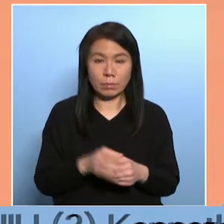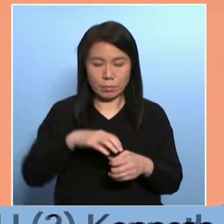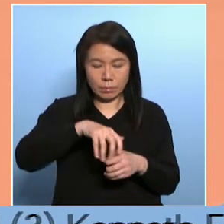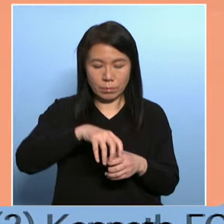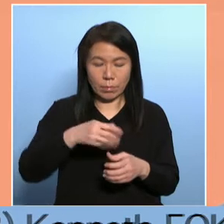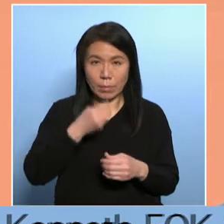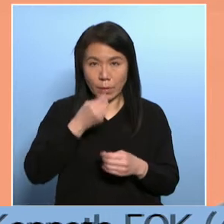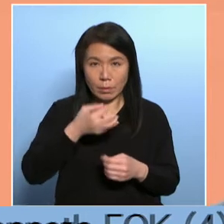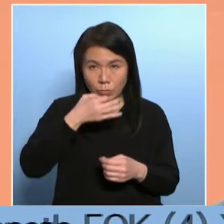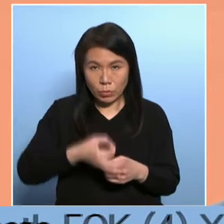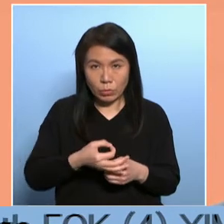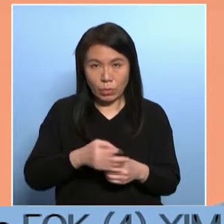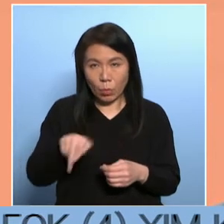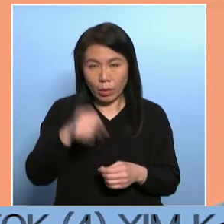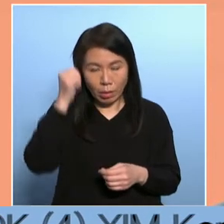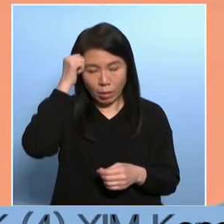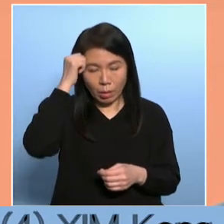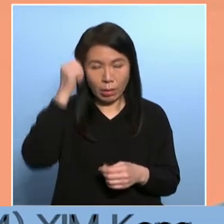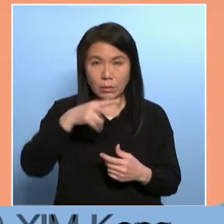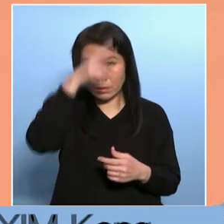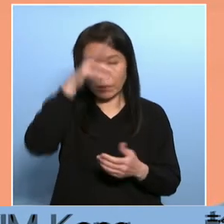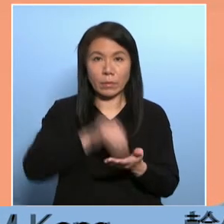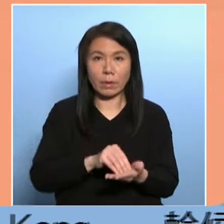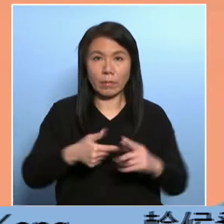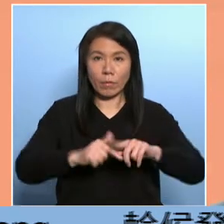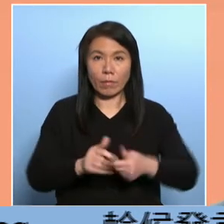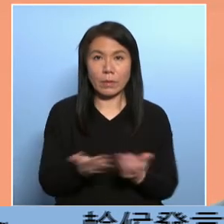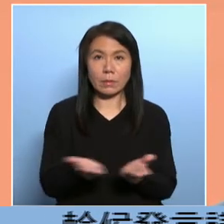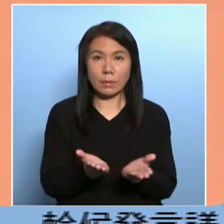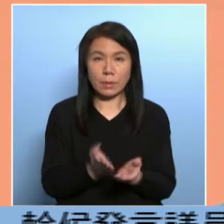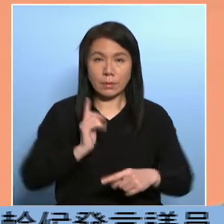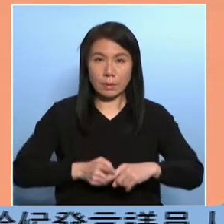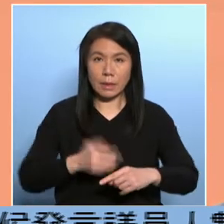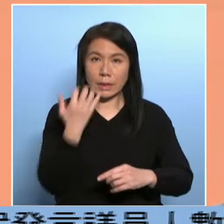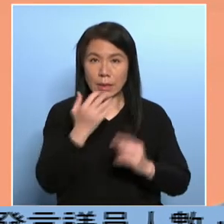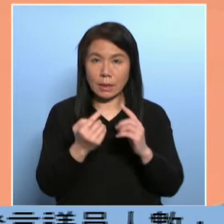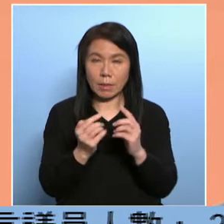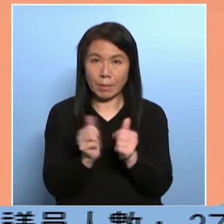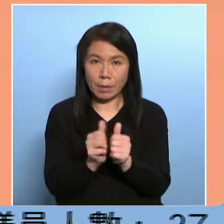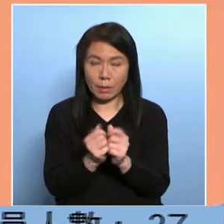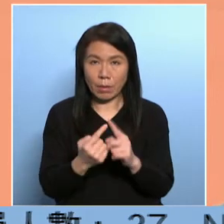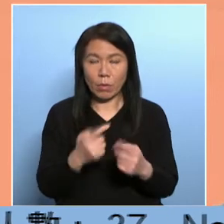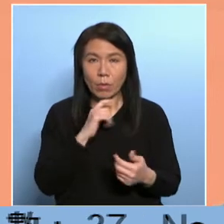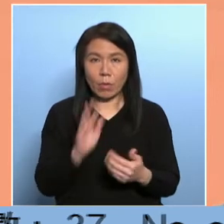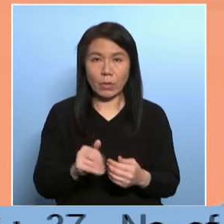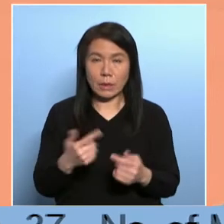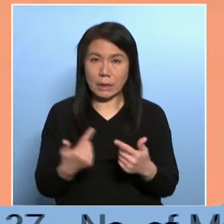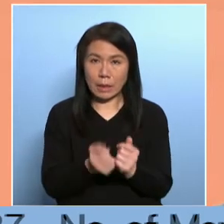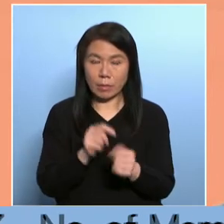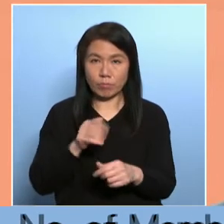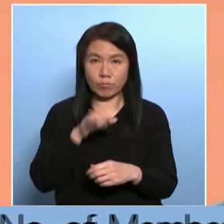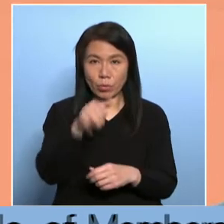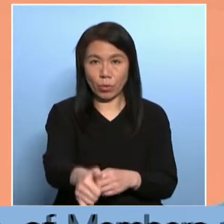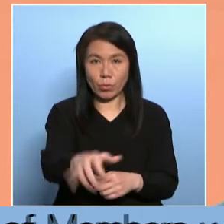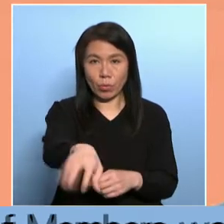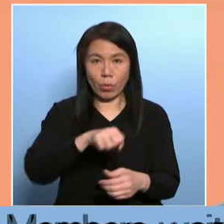this. It's so hard to get a saliva bottle these days. The government needs to ensure that the family members can